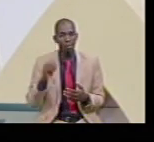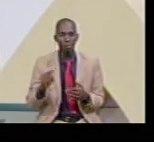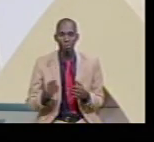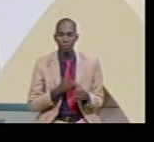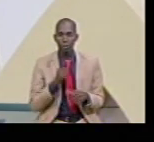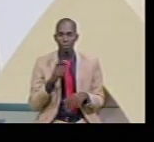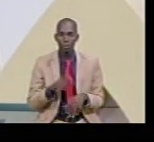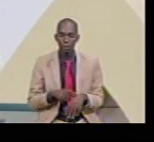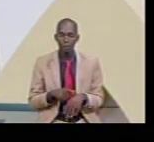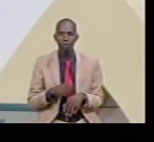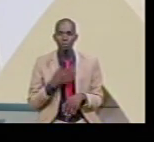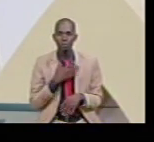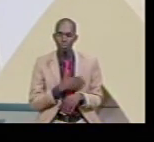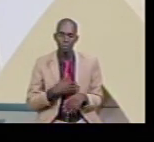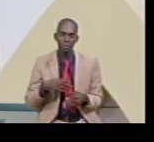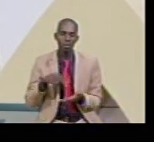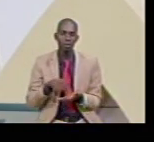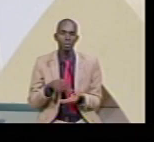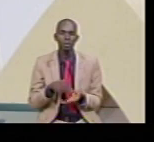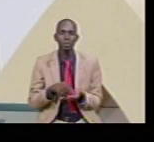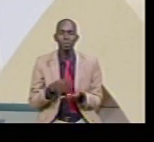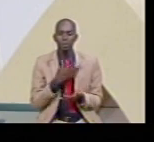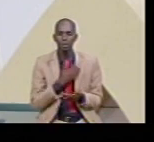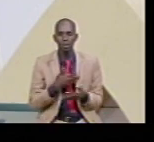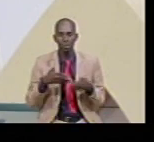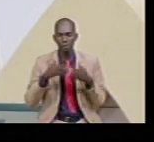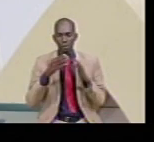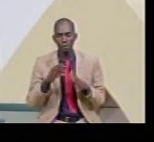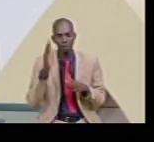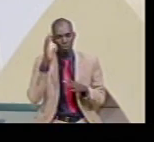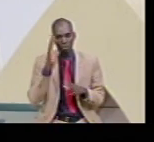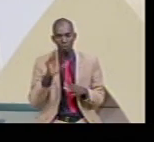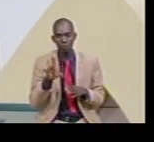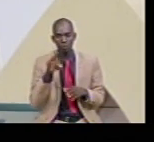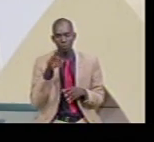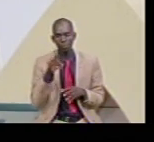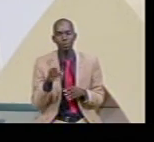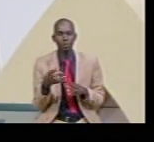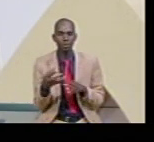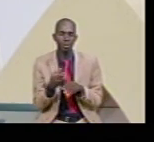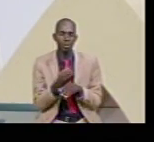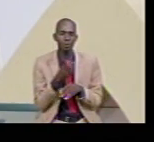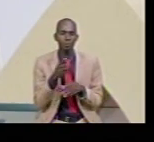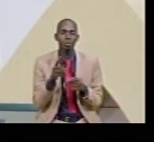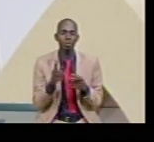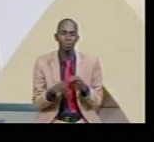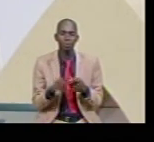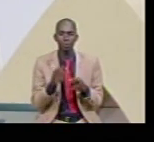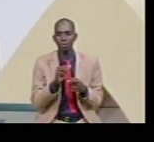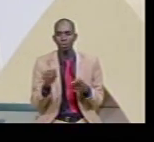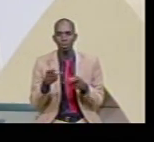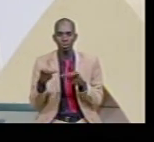Second gallery, first gallery, and the ground floor.